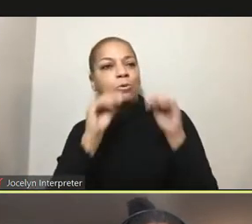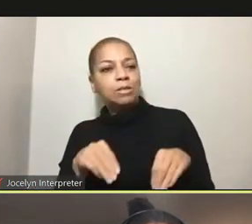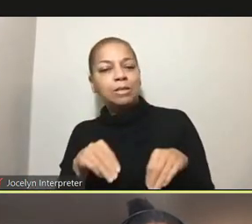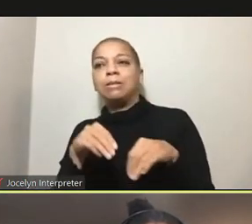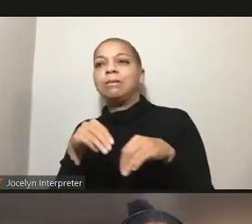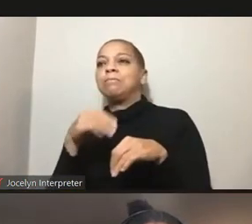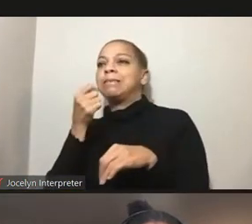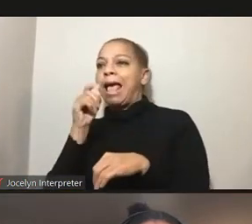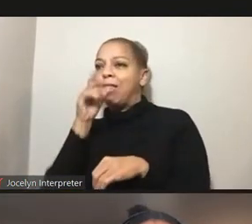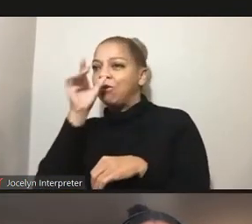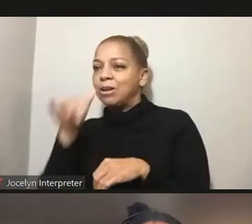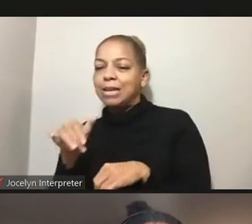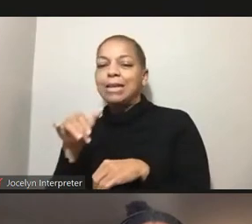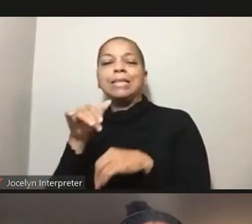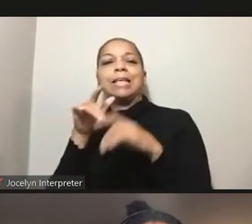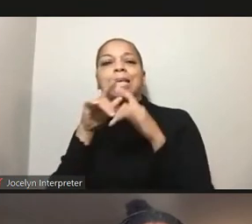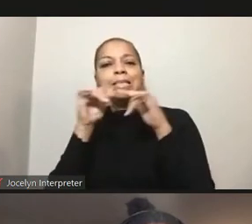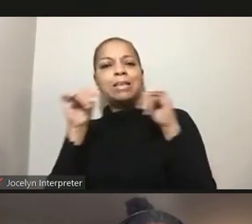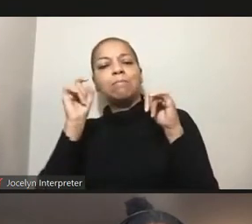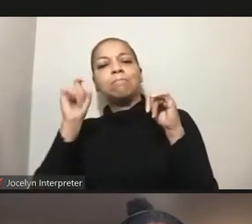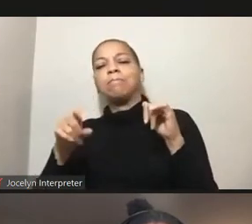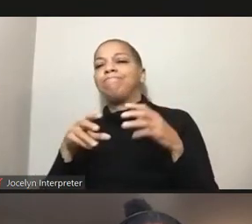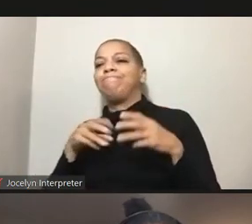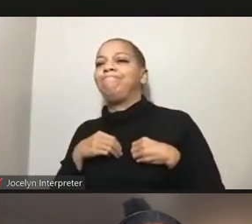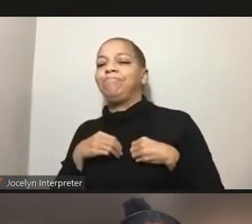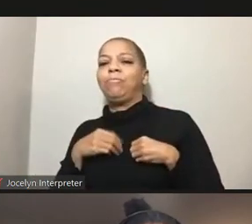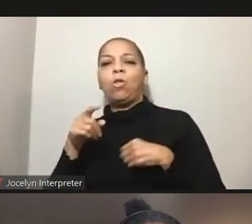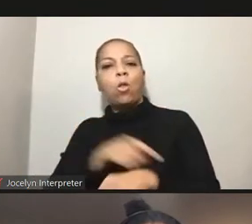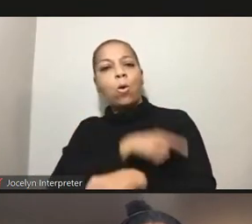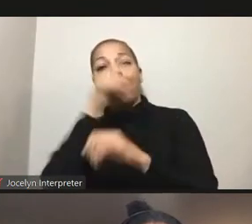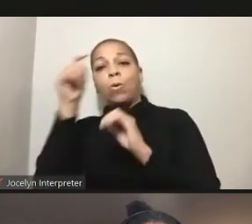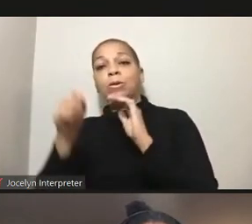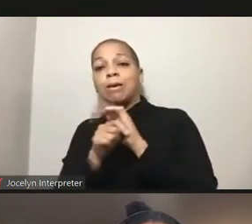it mm-hmm. for a long time. Take it.